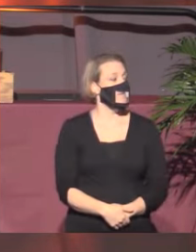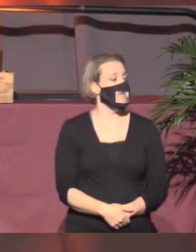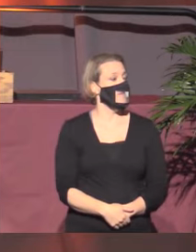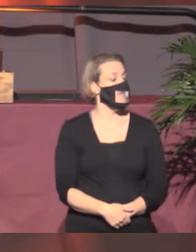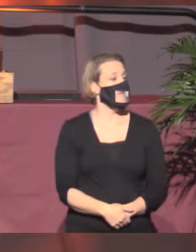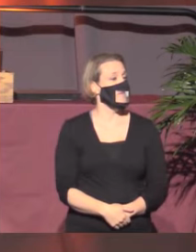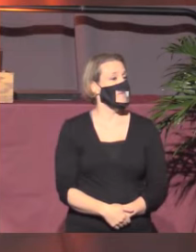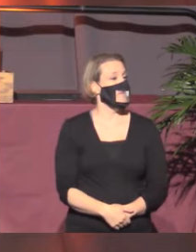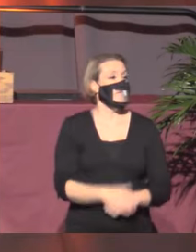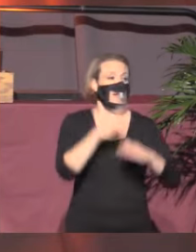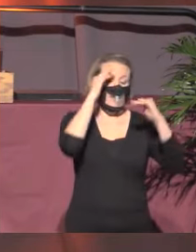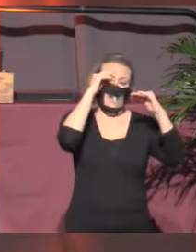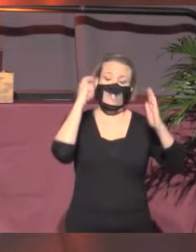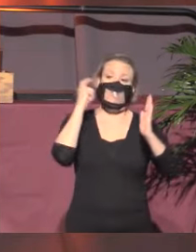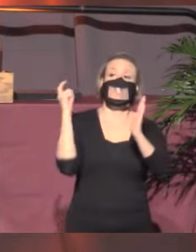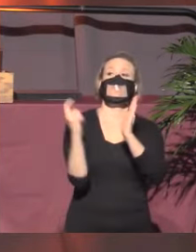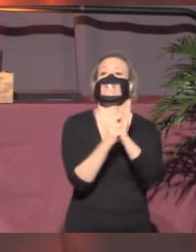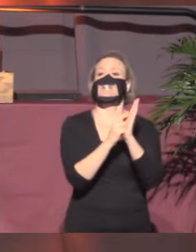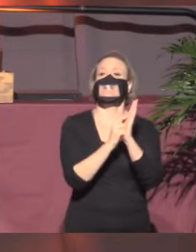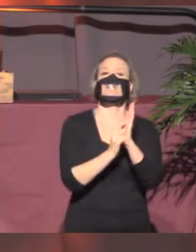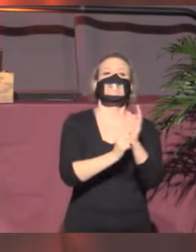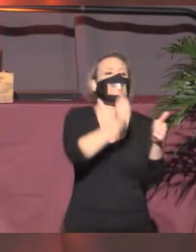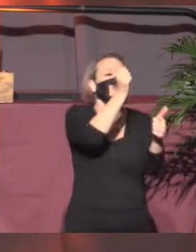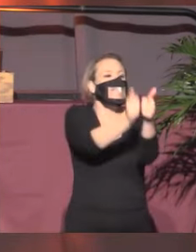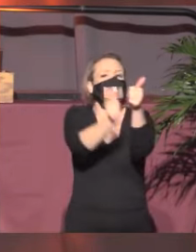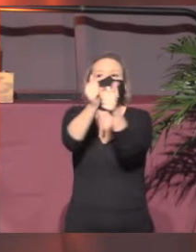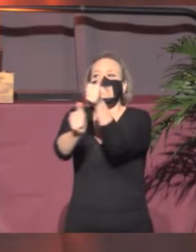that all voices matter. I hope.